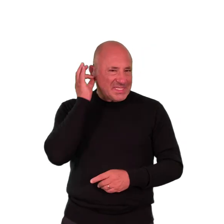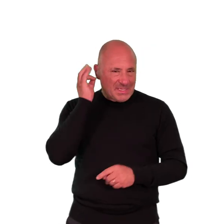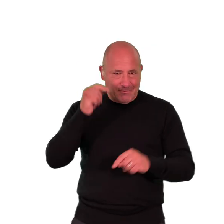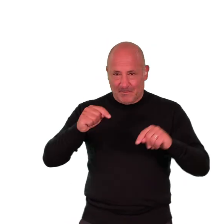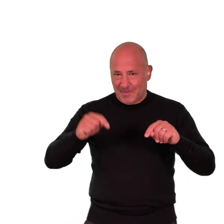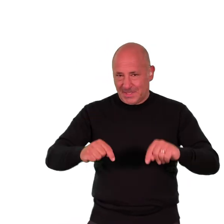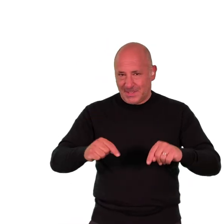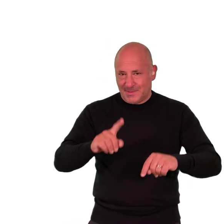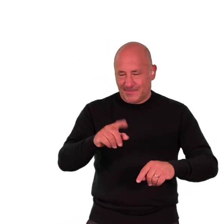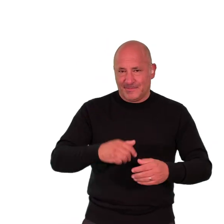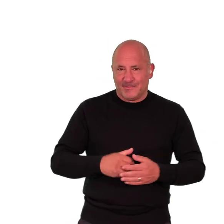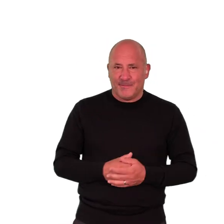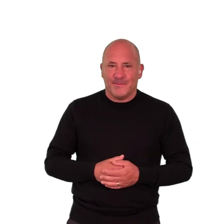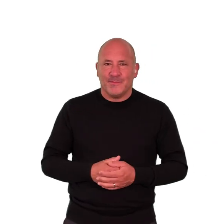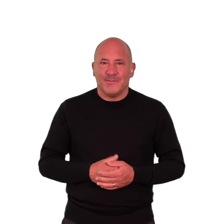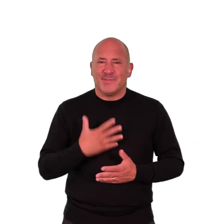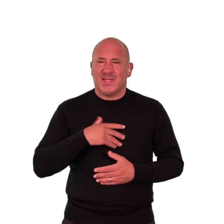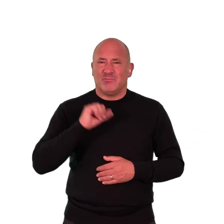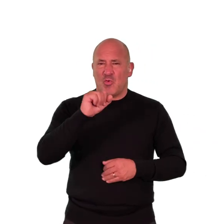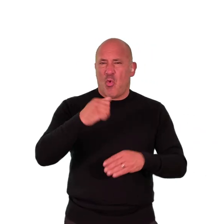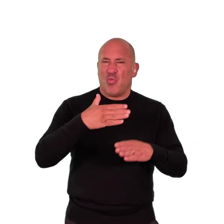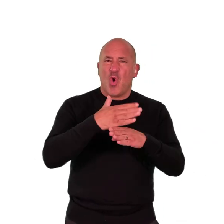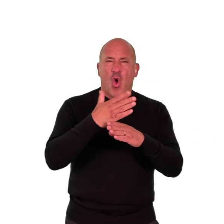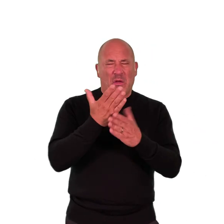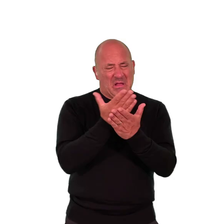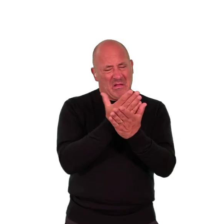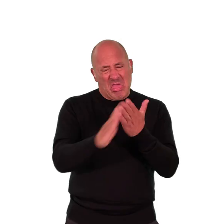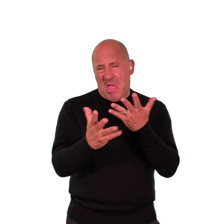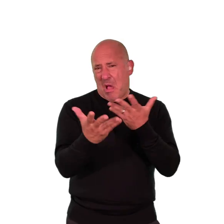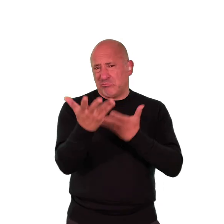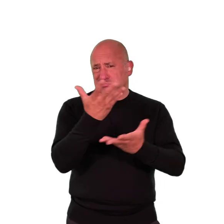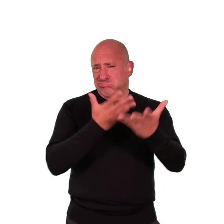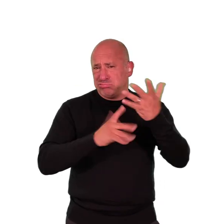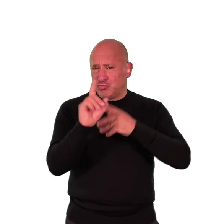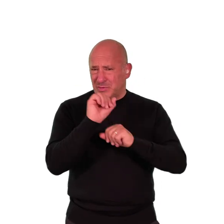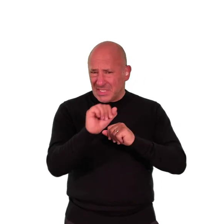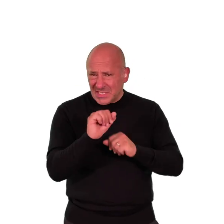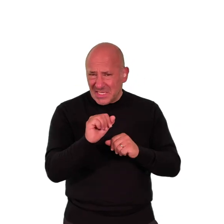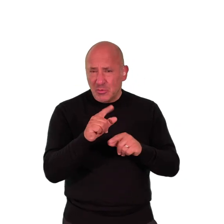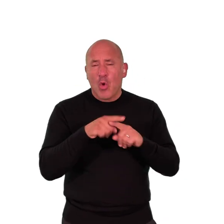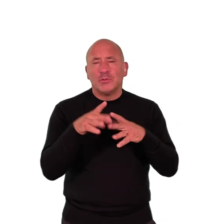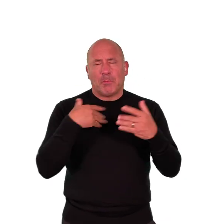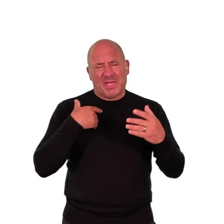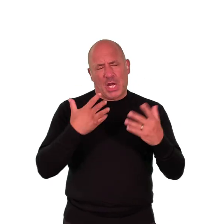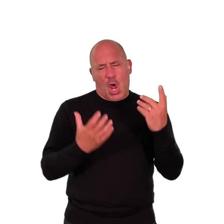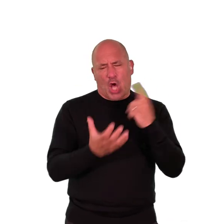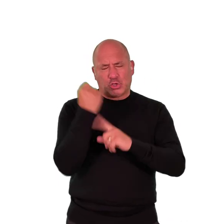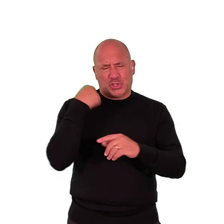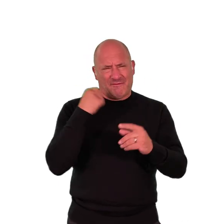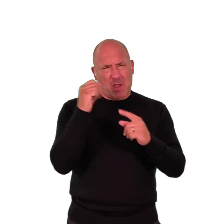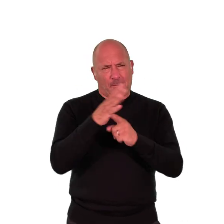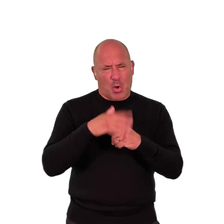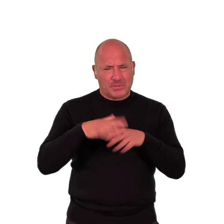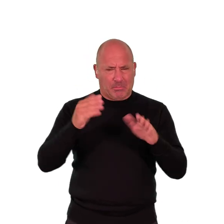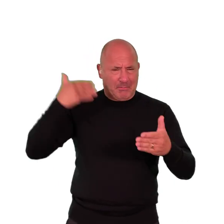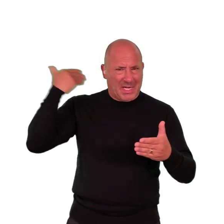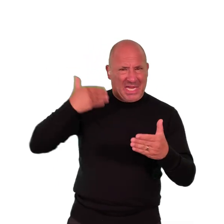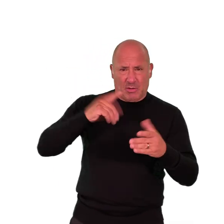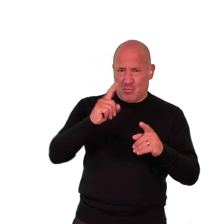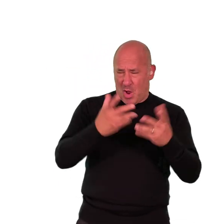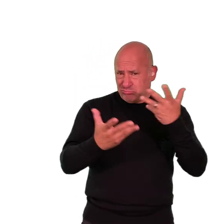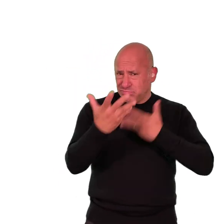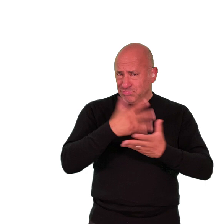Top tips for this part of the application are to clearly describe your practice and include important milestones.